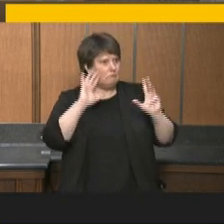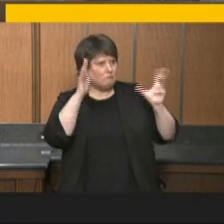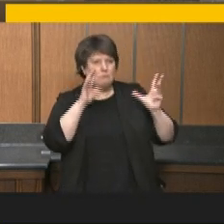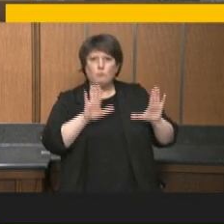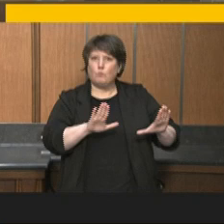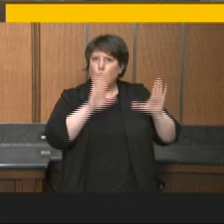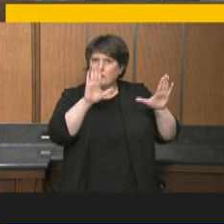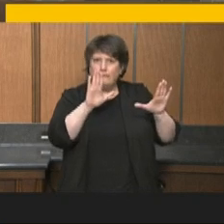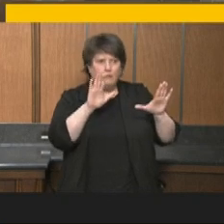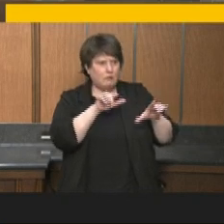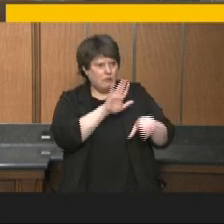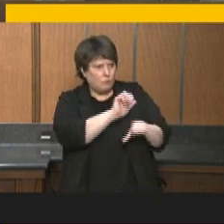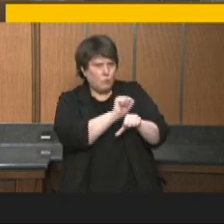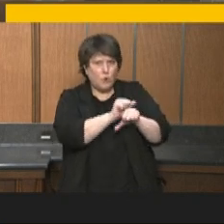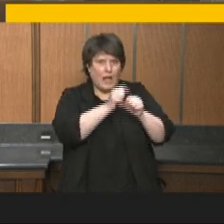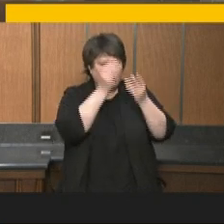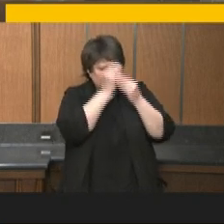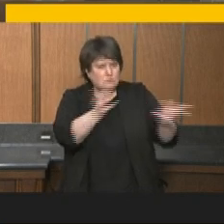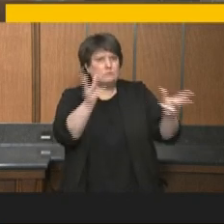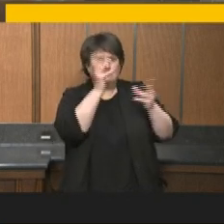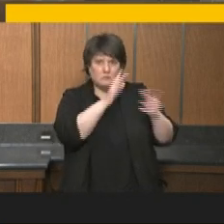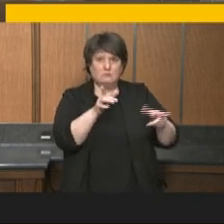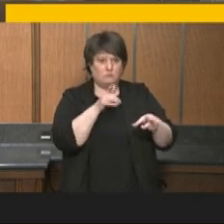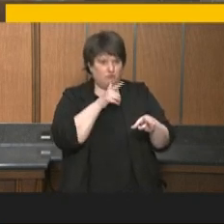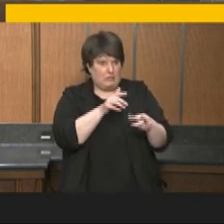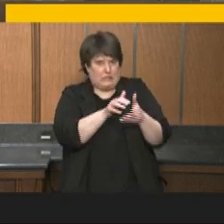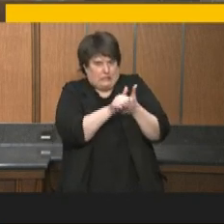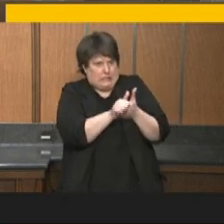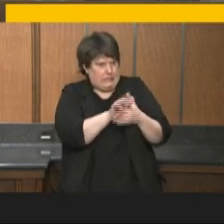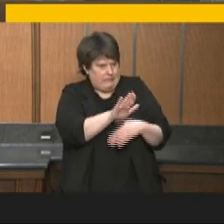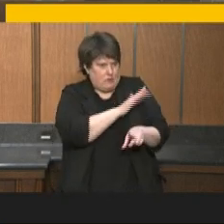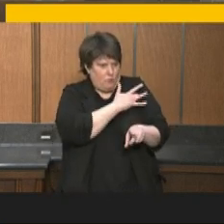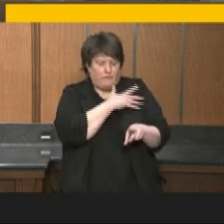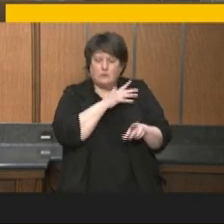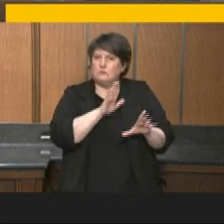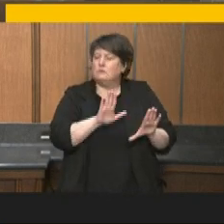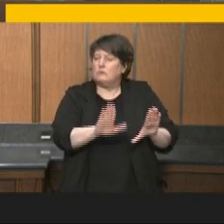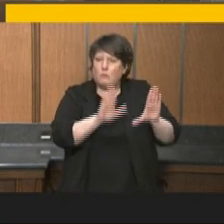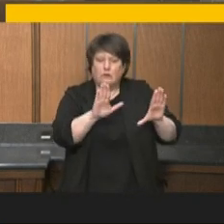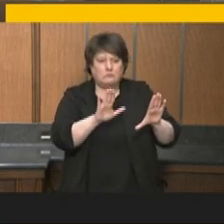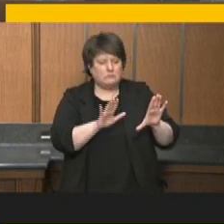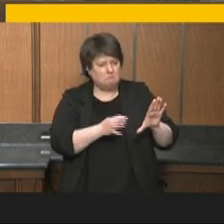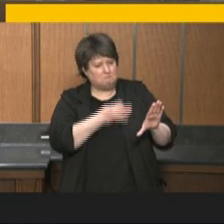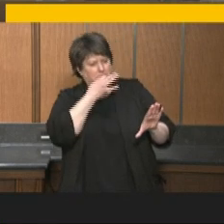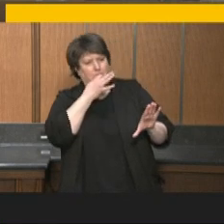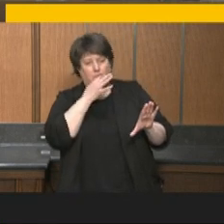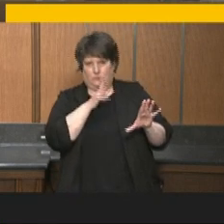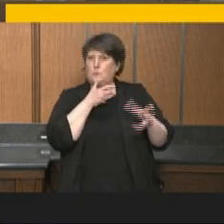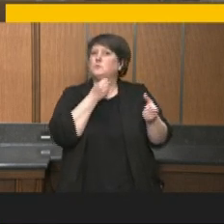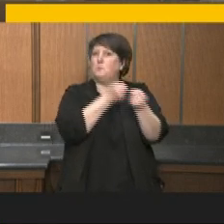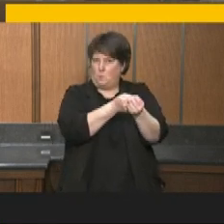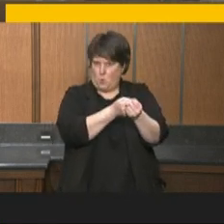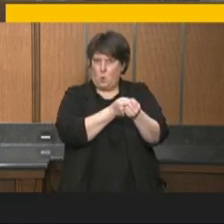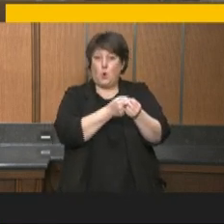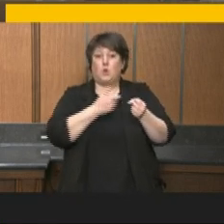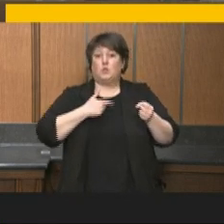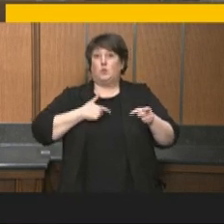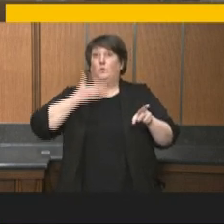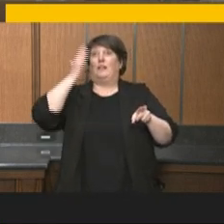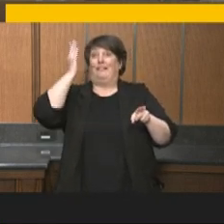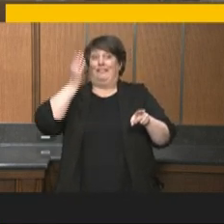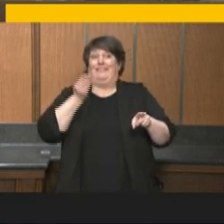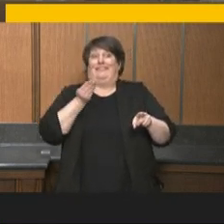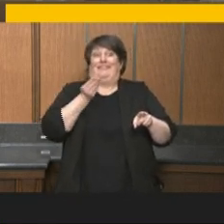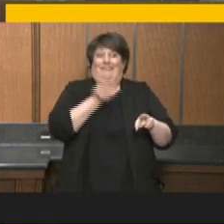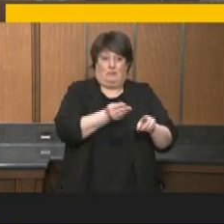and are being leaders in their provinces. That is something we support 100%. I had a